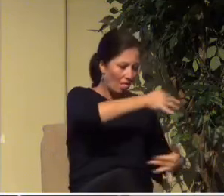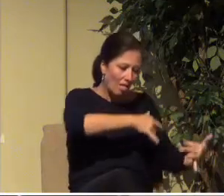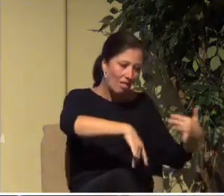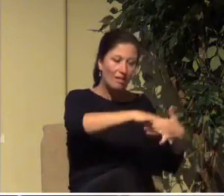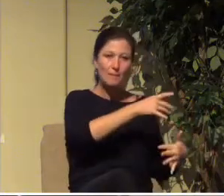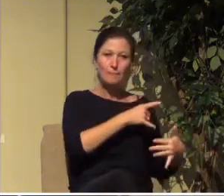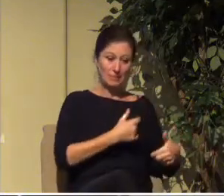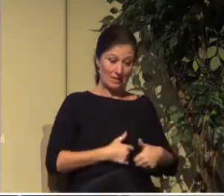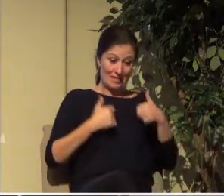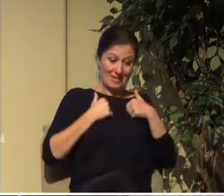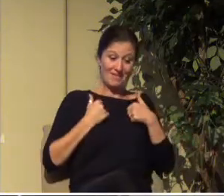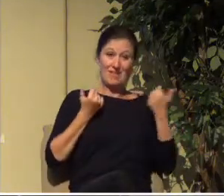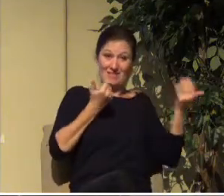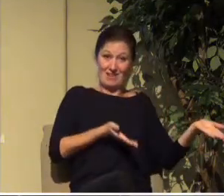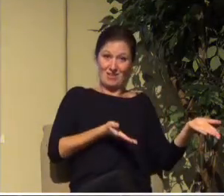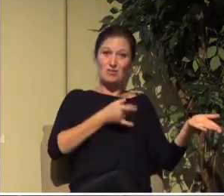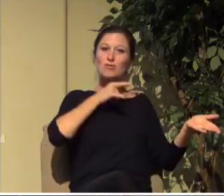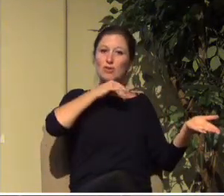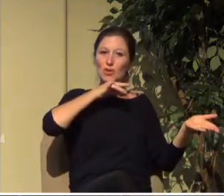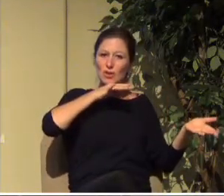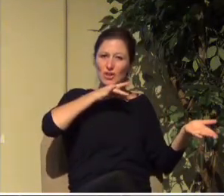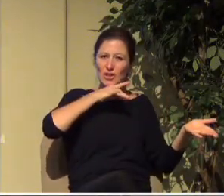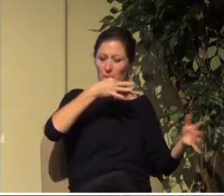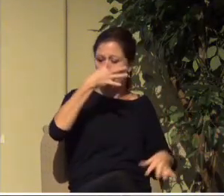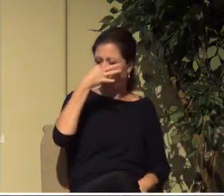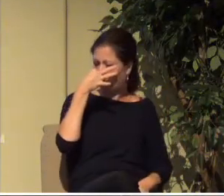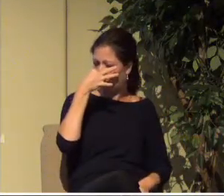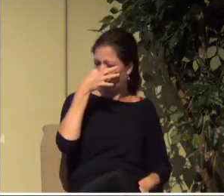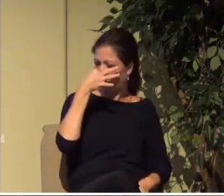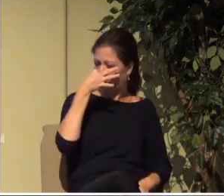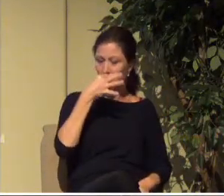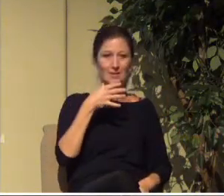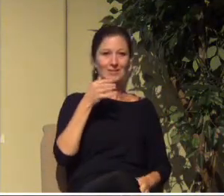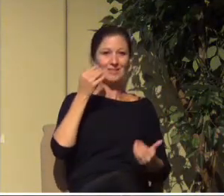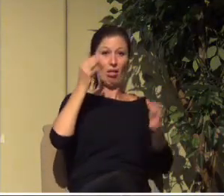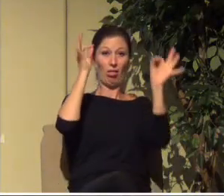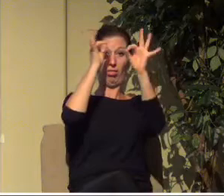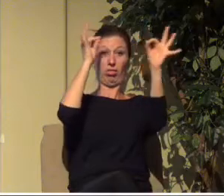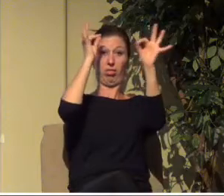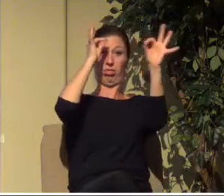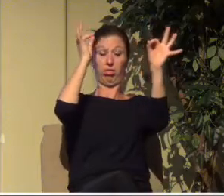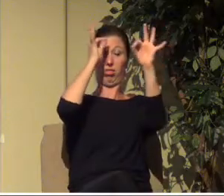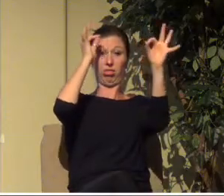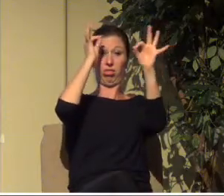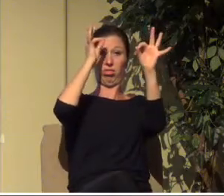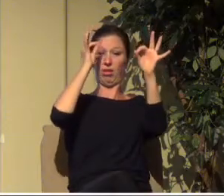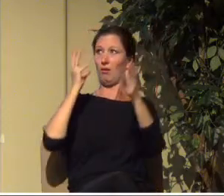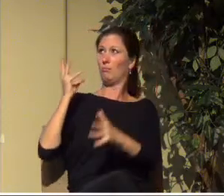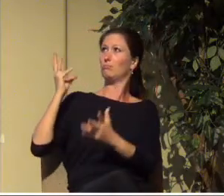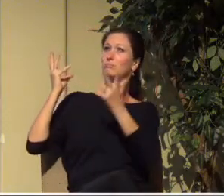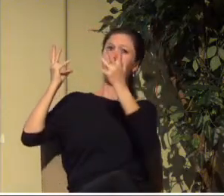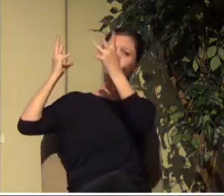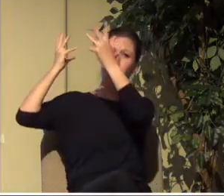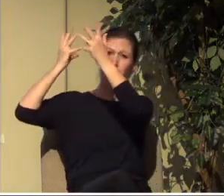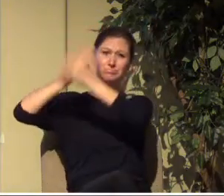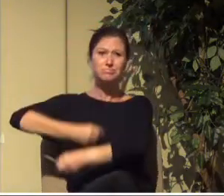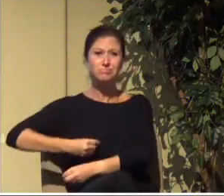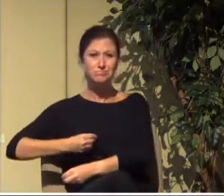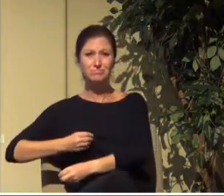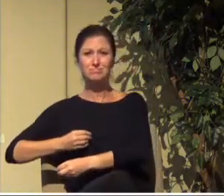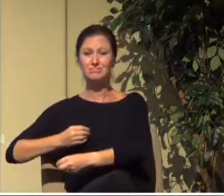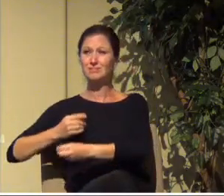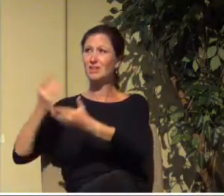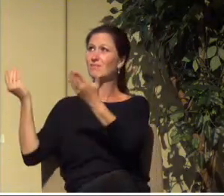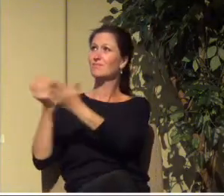He's living there in the slums and has no idea how beautiful glorious free and